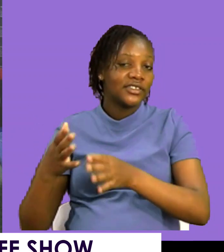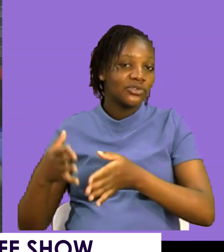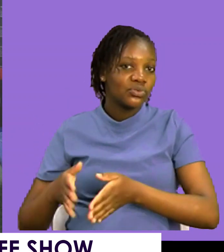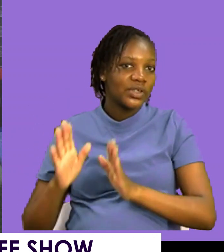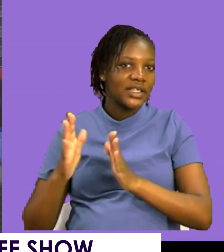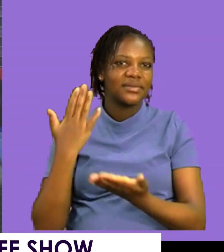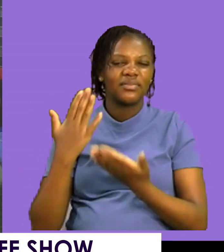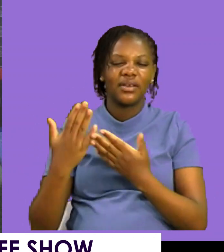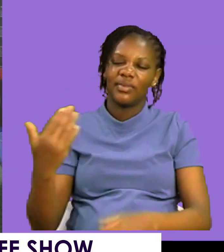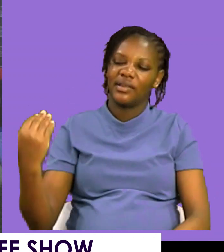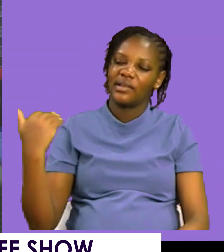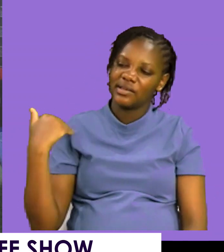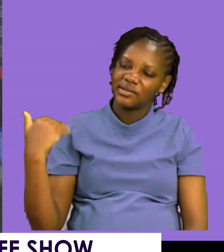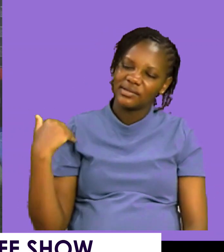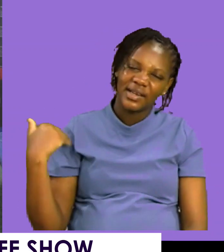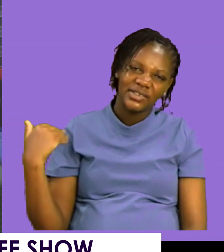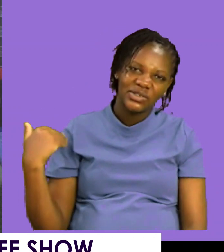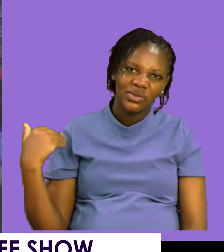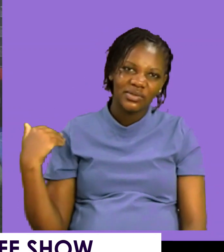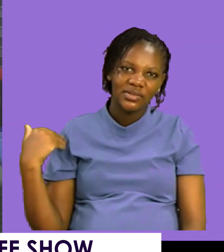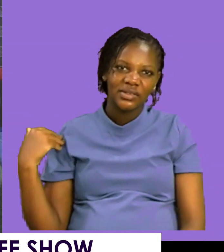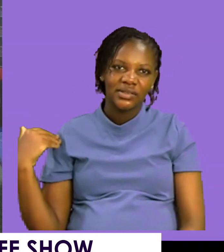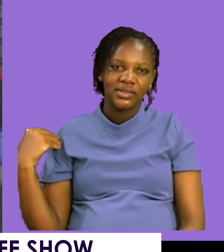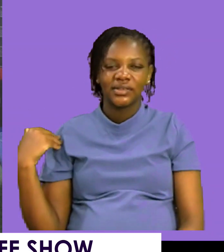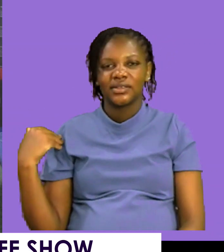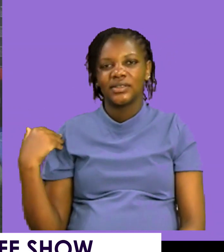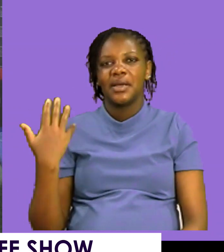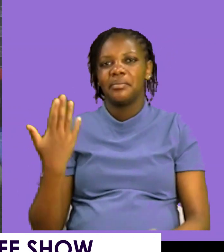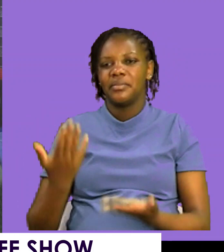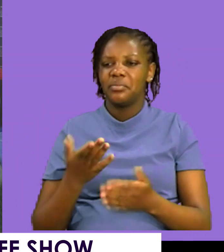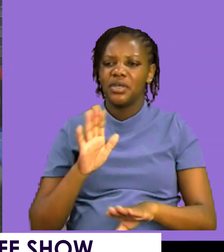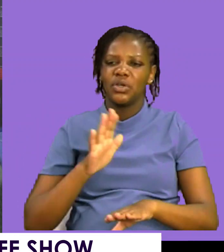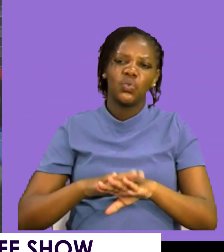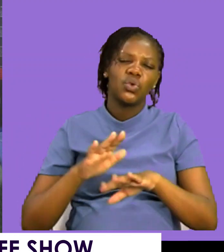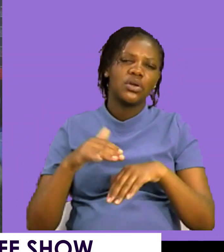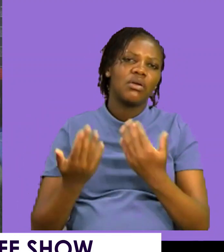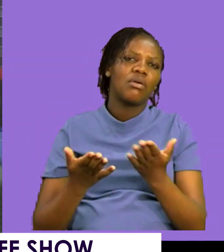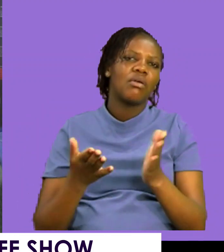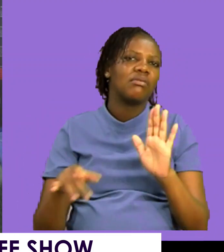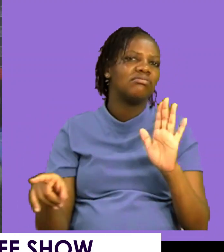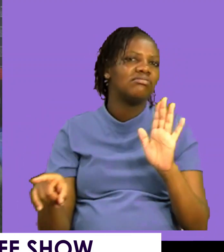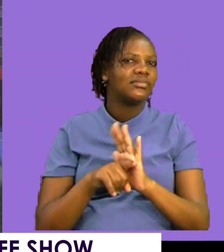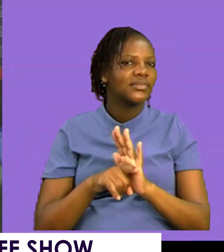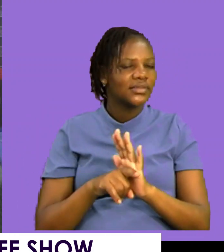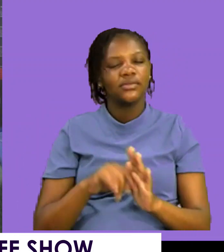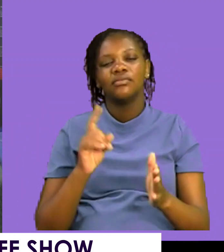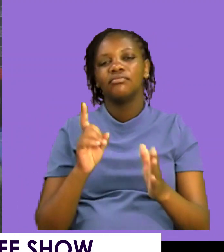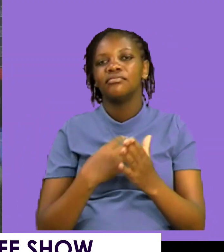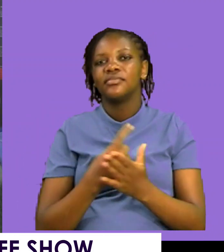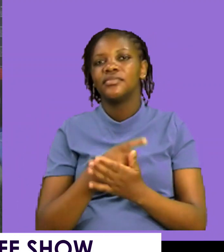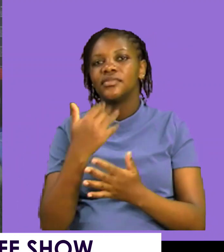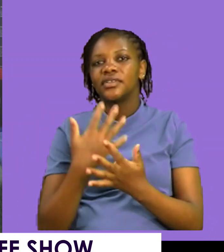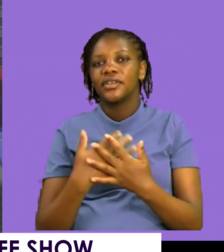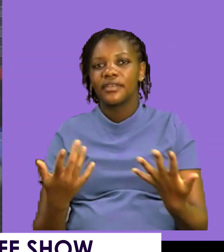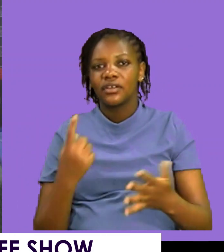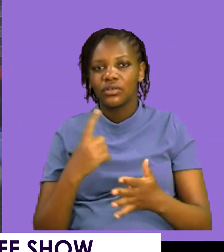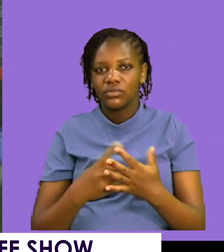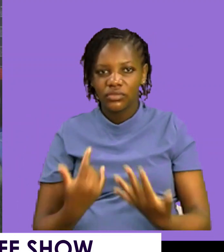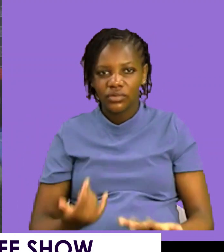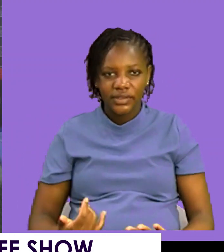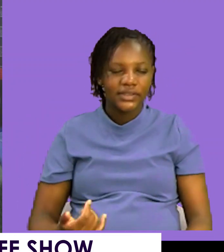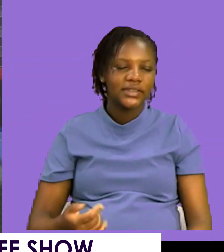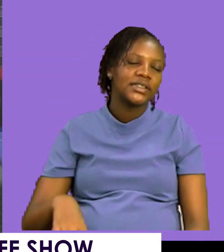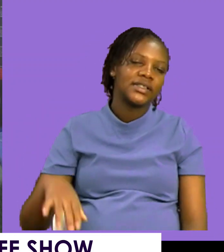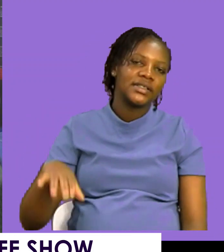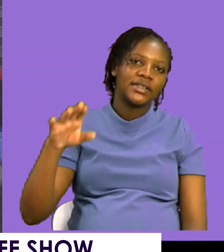in distractions, distractions of every kind. It can be good distractions, another dream in place of your